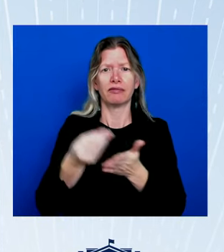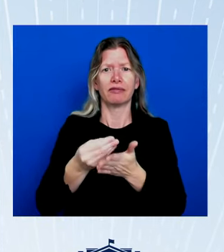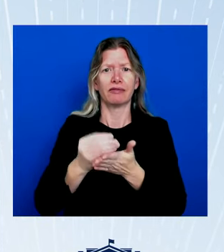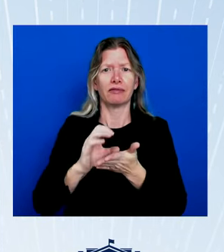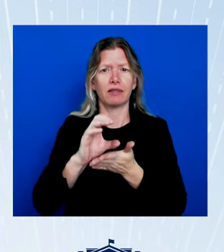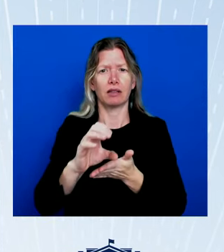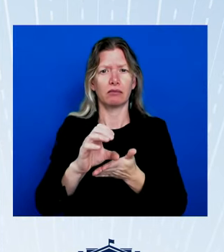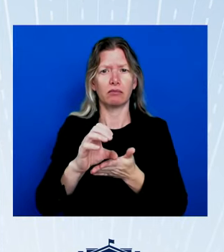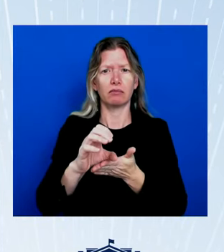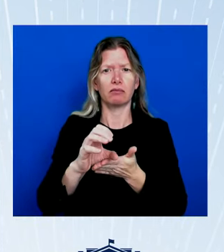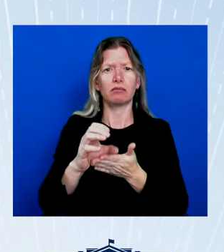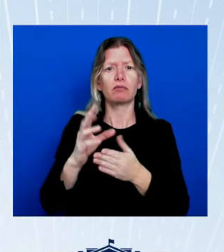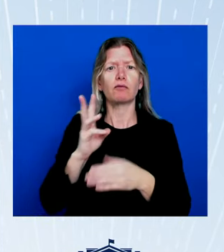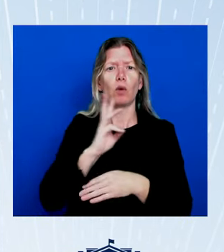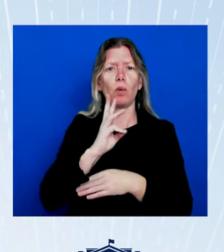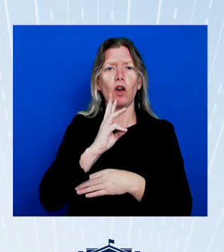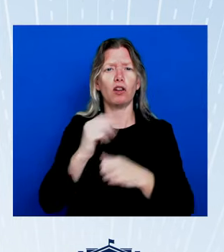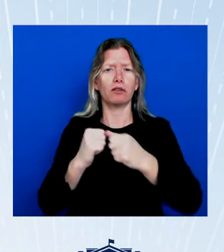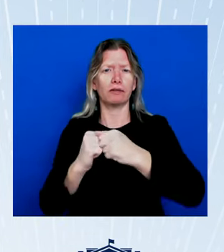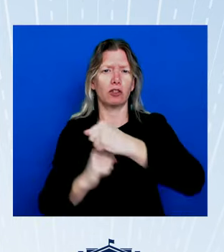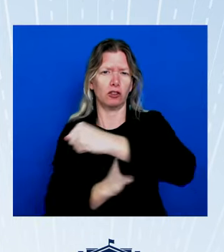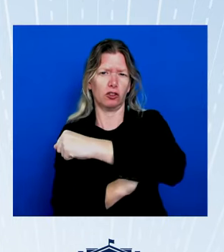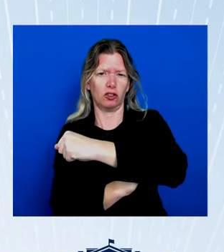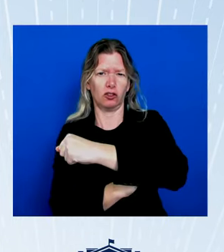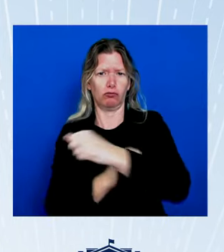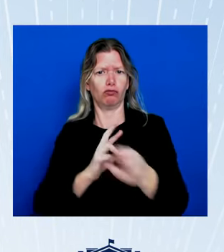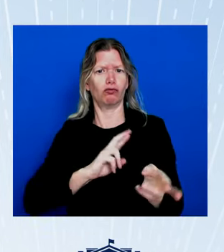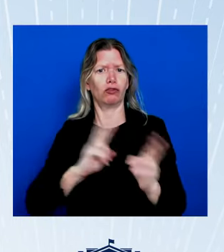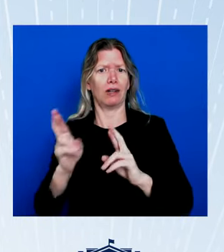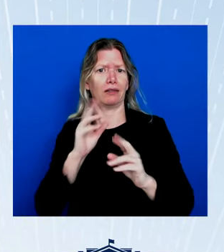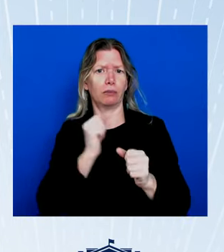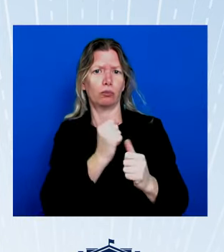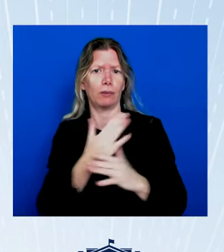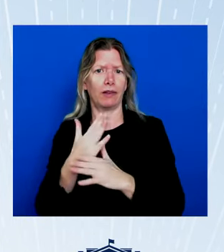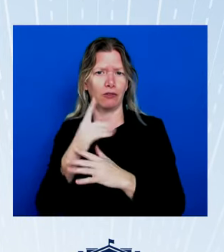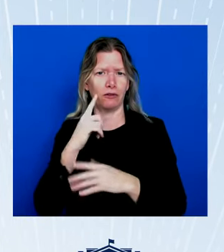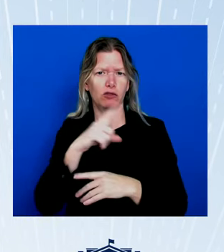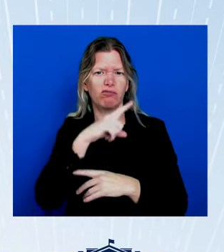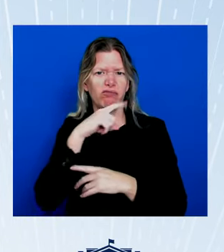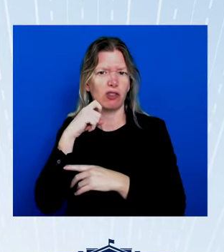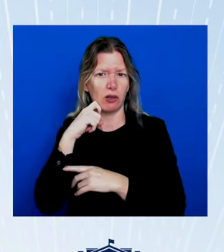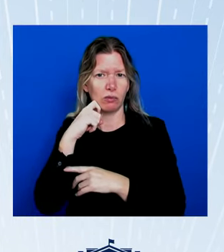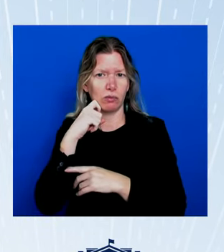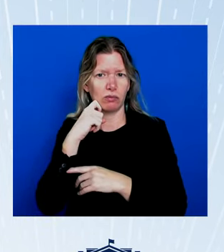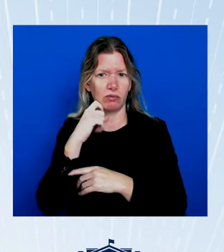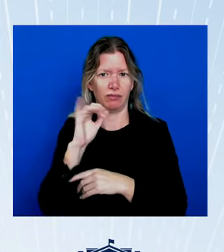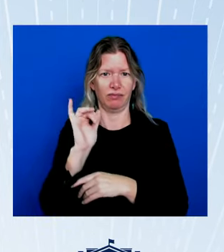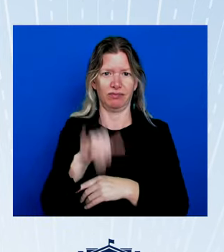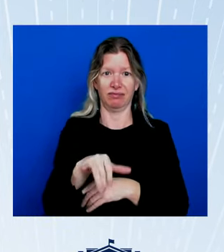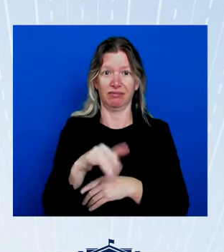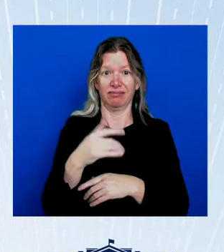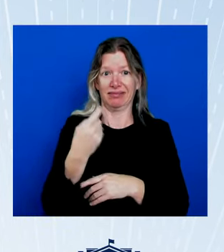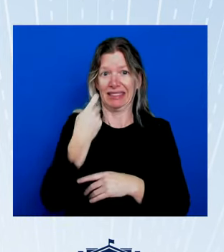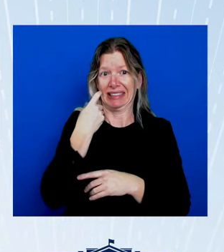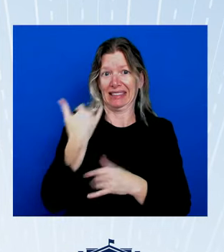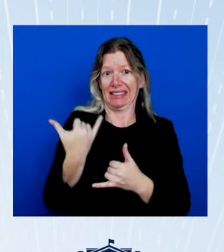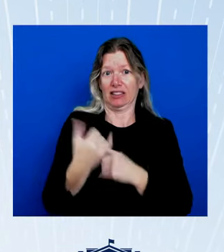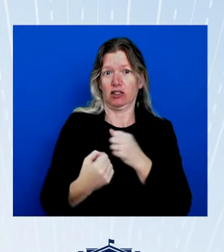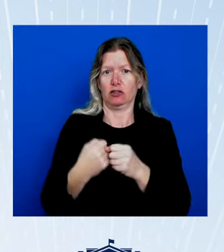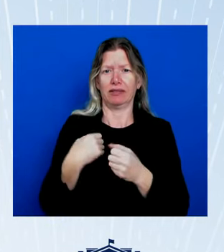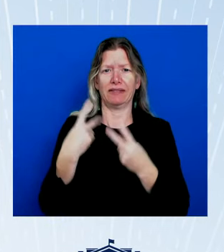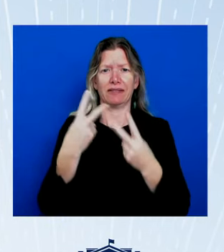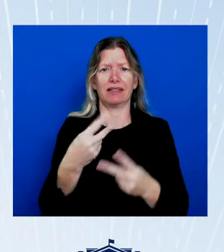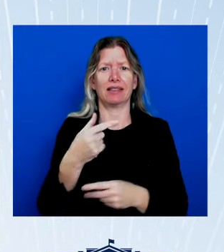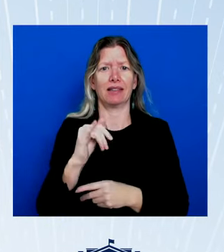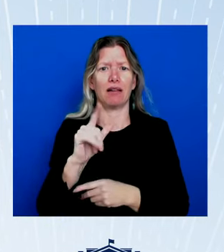Earlier this year, I visited the Gila River Indian community. Tribal leaders shared how dire the drought conditions are,